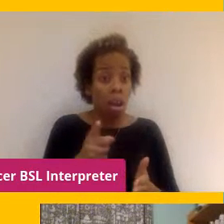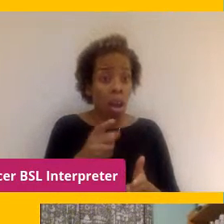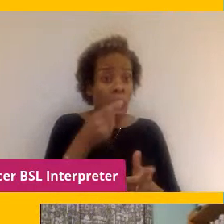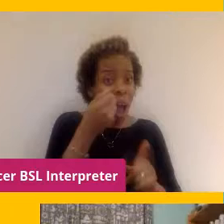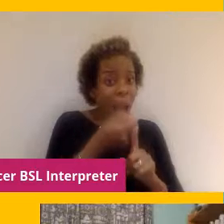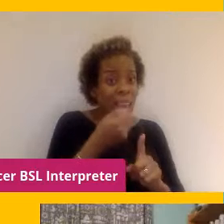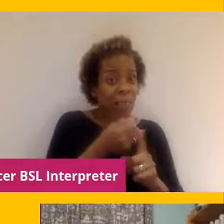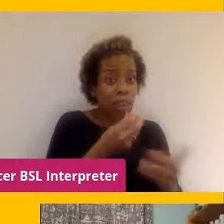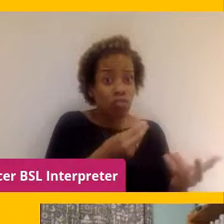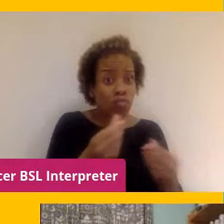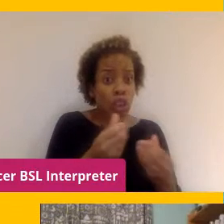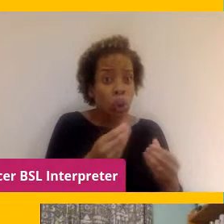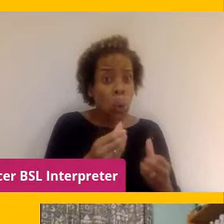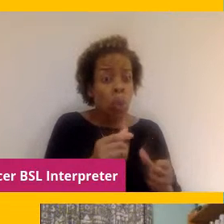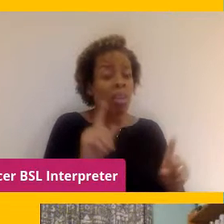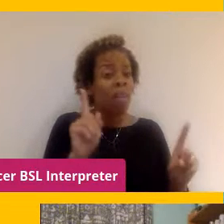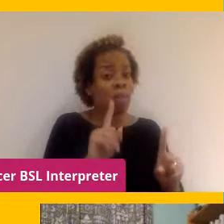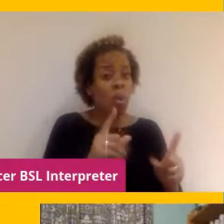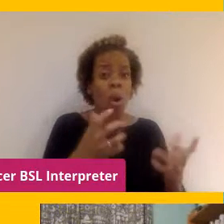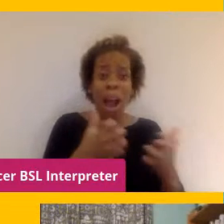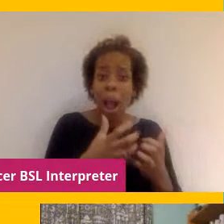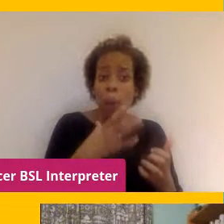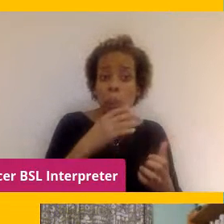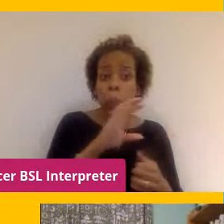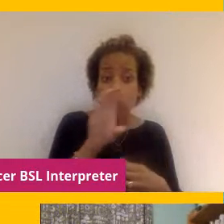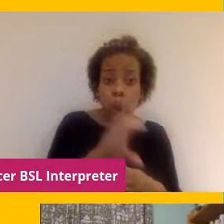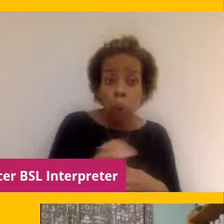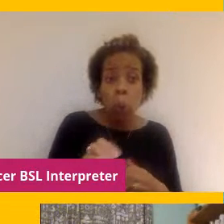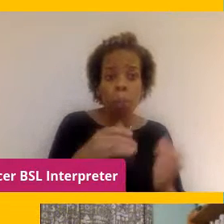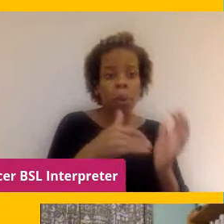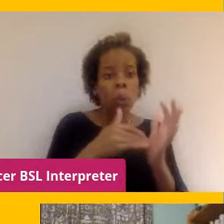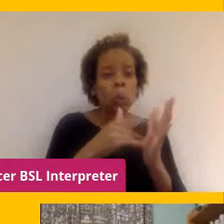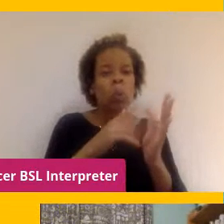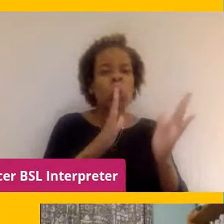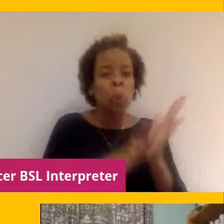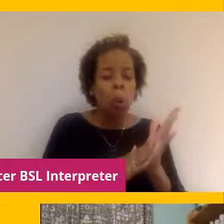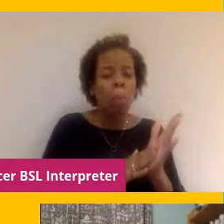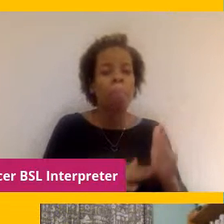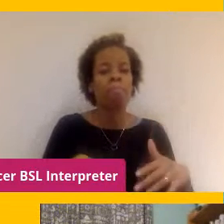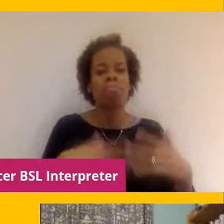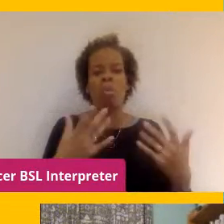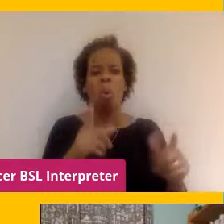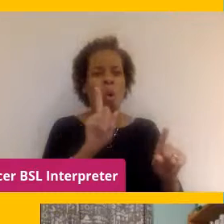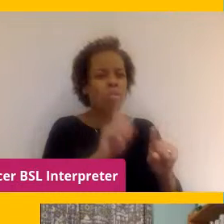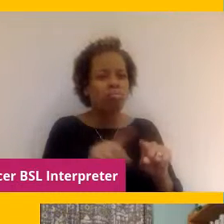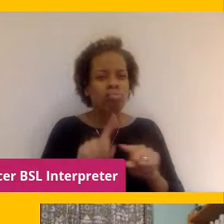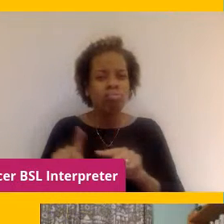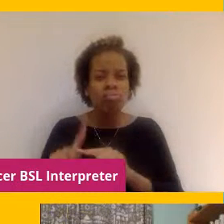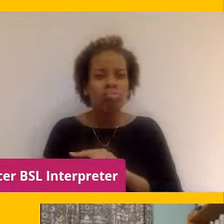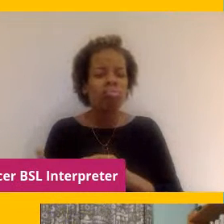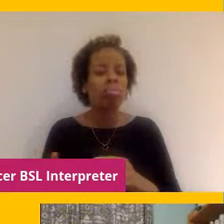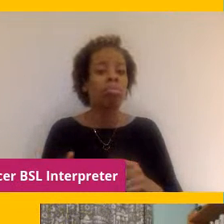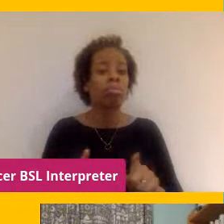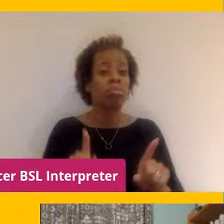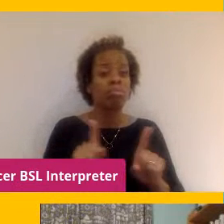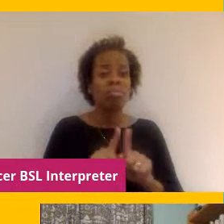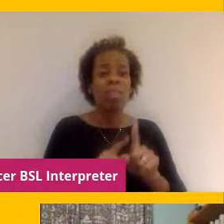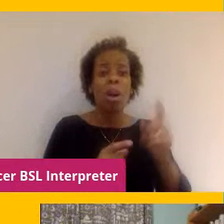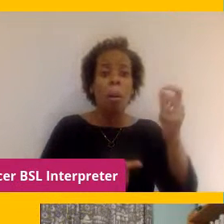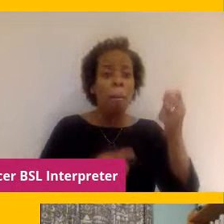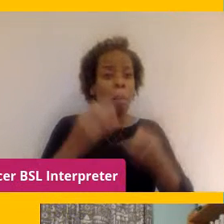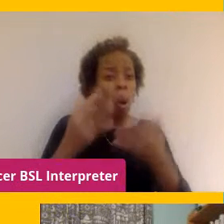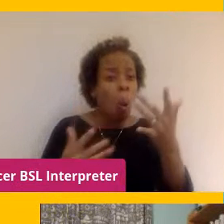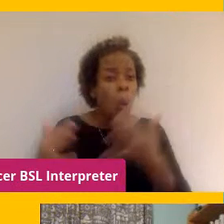making good use of Zoom. There's all sorts of democracy features that you can get in Zoom, including polls and voting